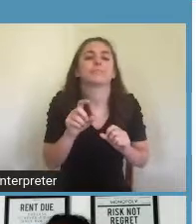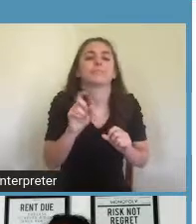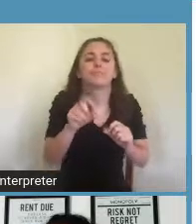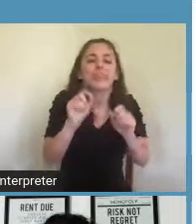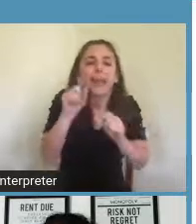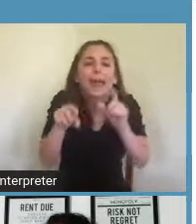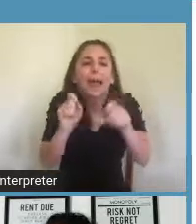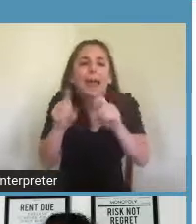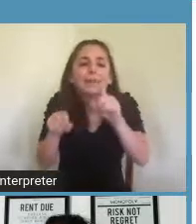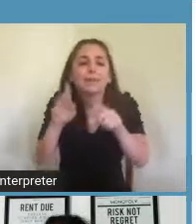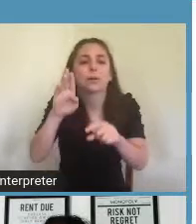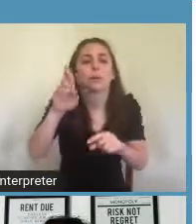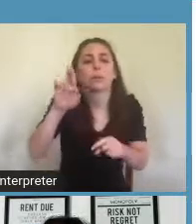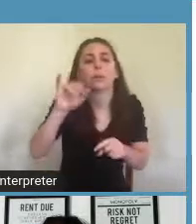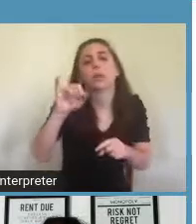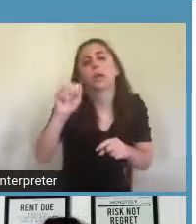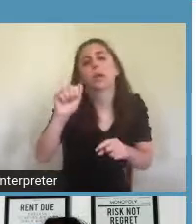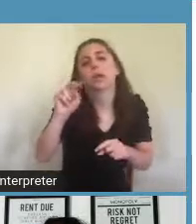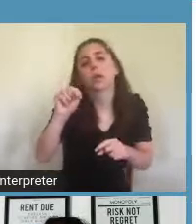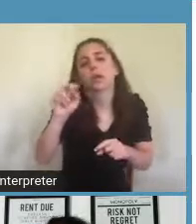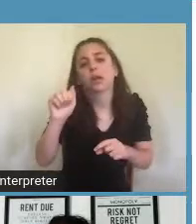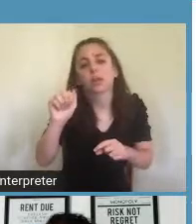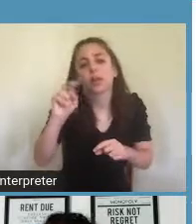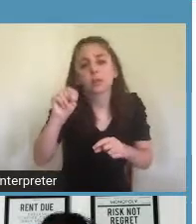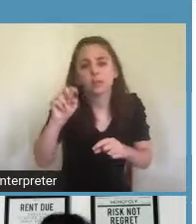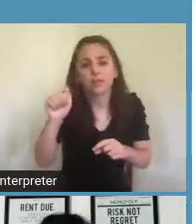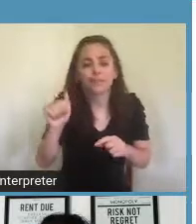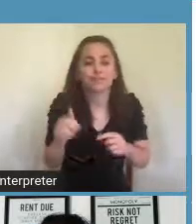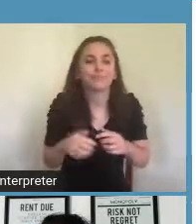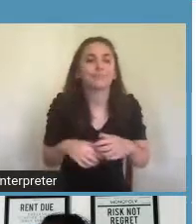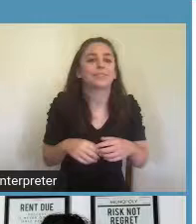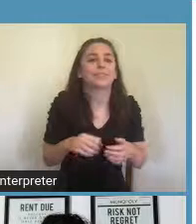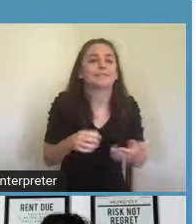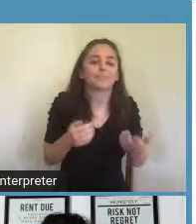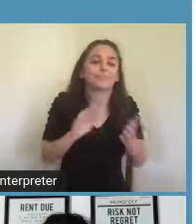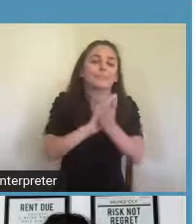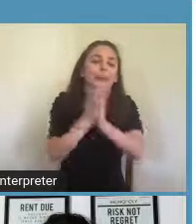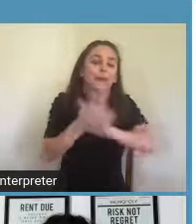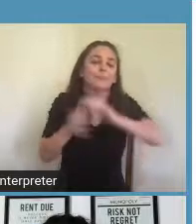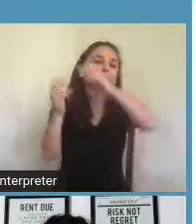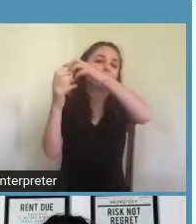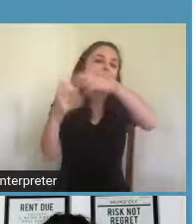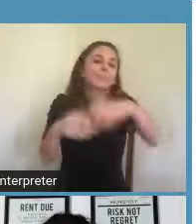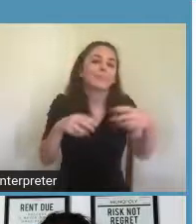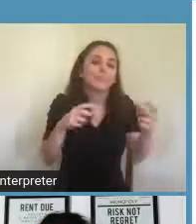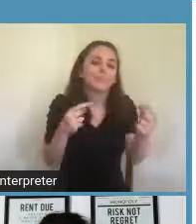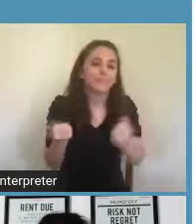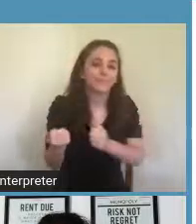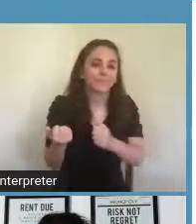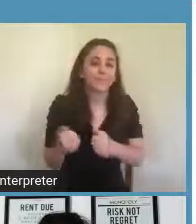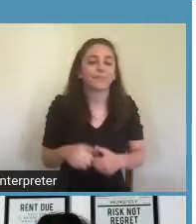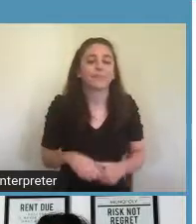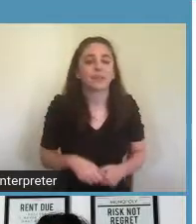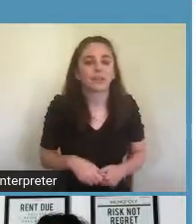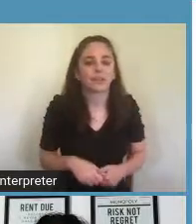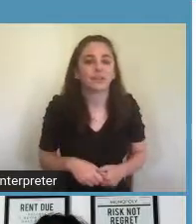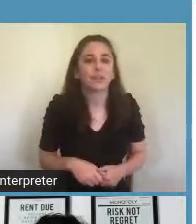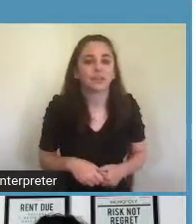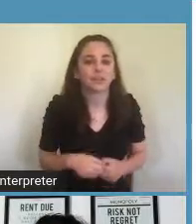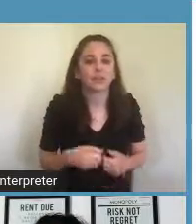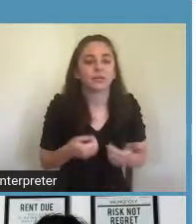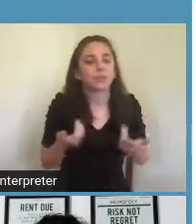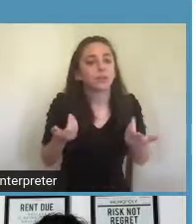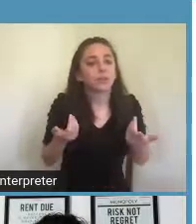to get to the flow that we have all confirmed. And so that is what we are able to do when